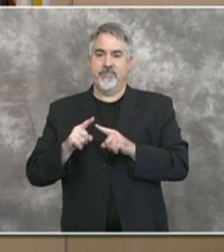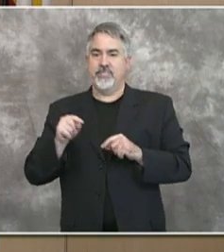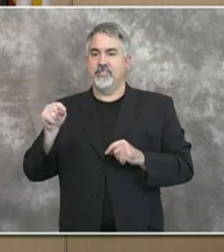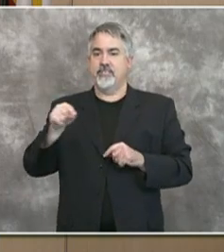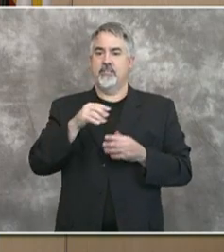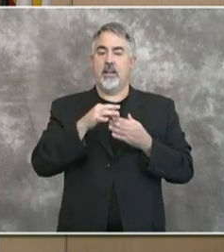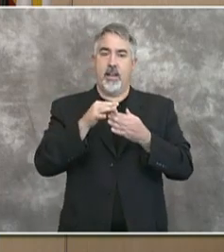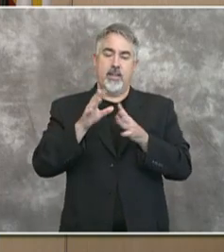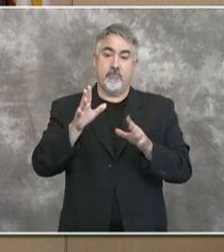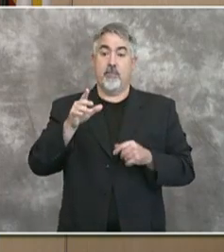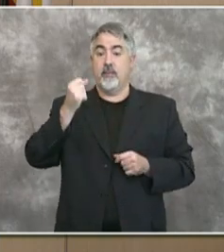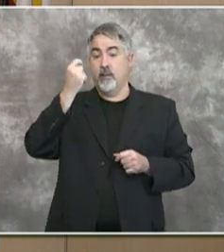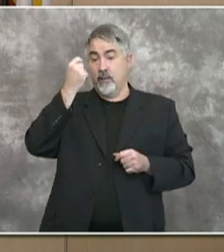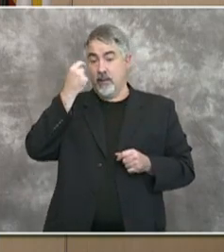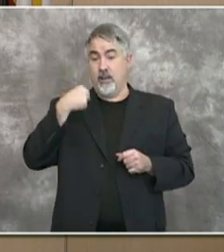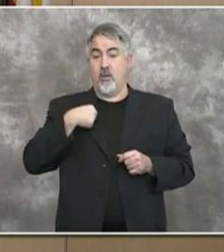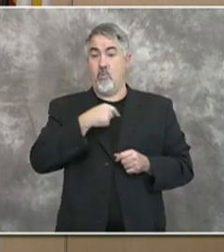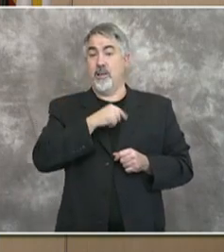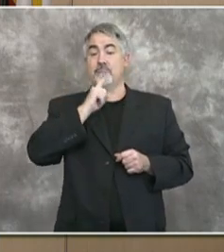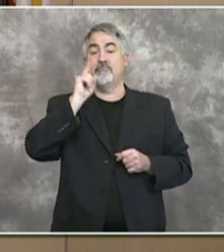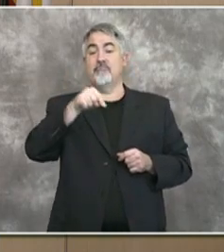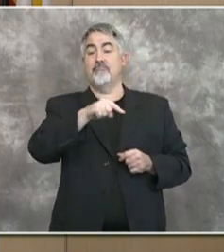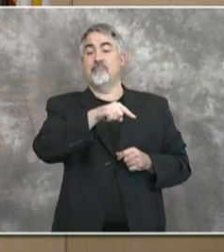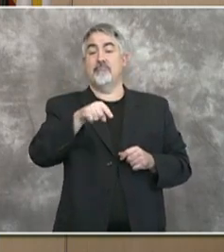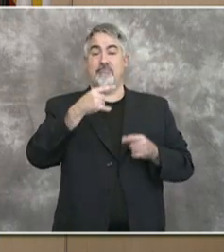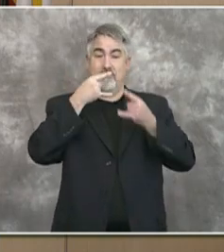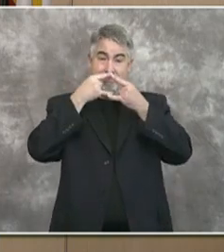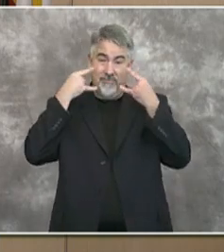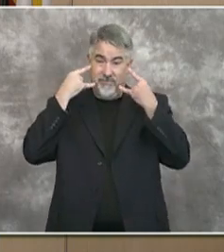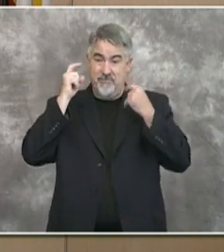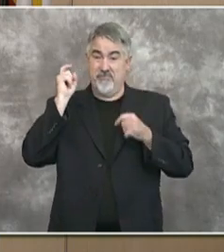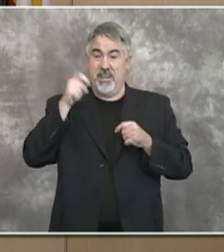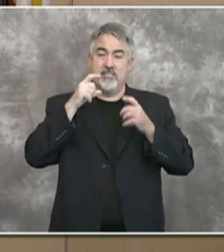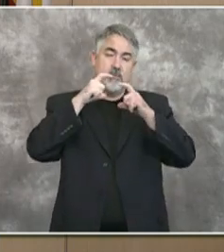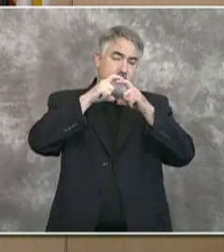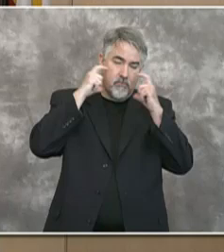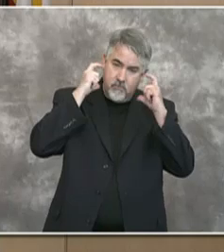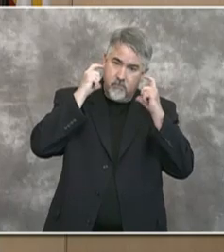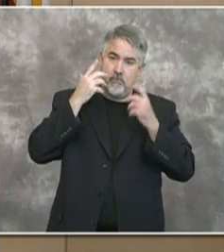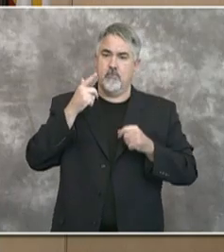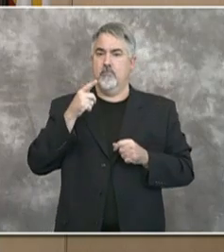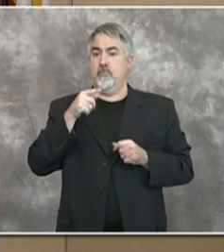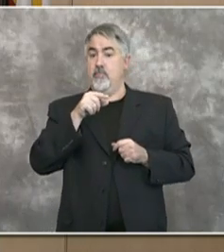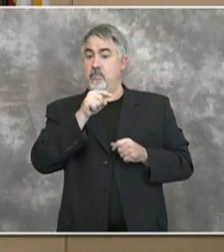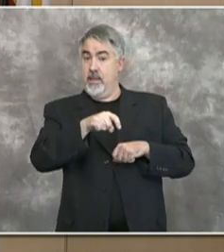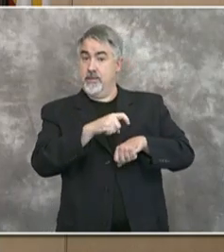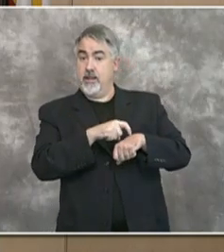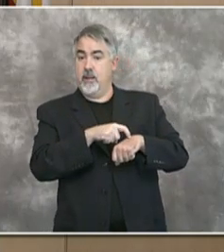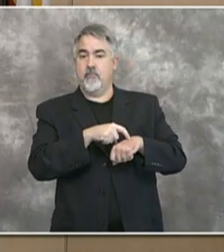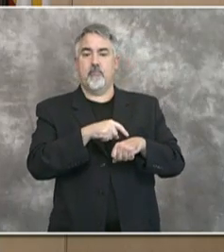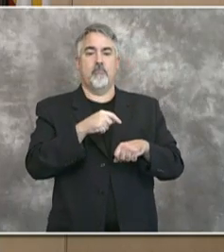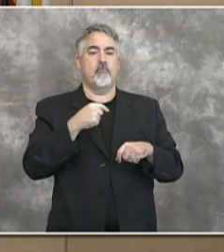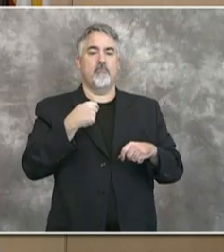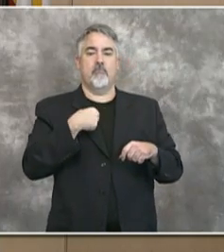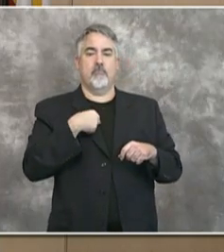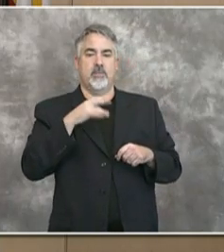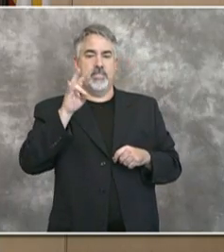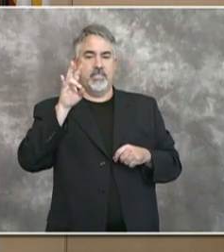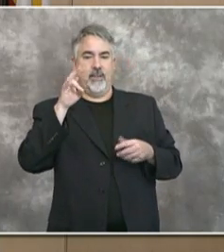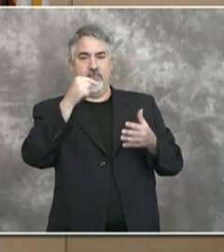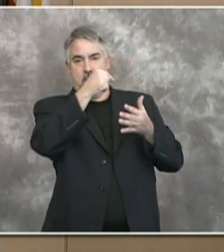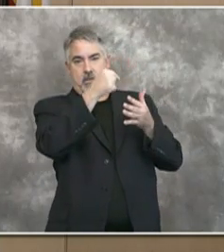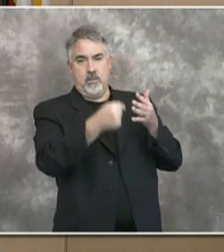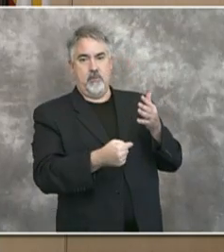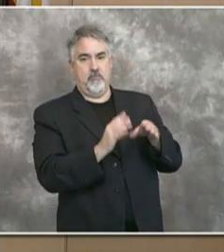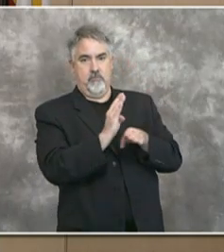issued the order about facial coverings, we really identified 7 specific businesses for which we made